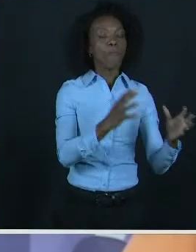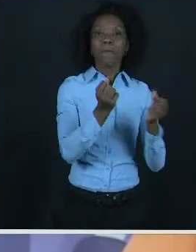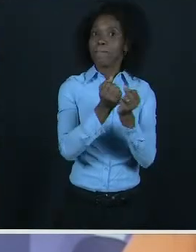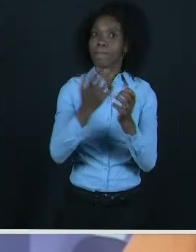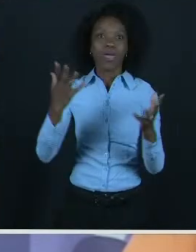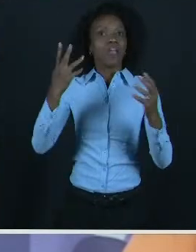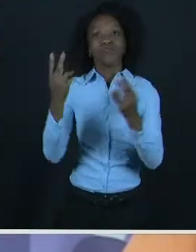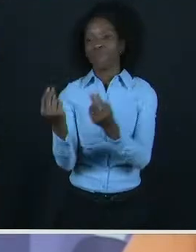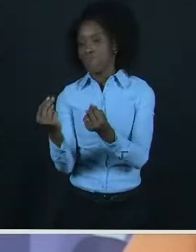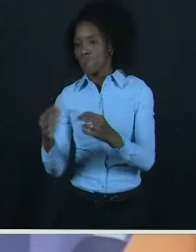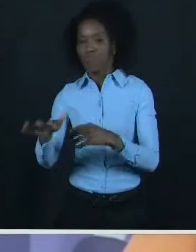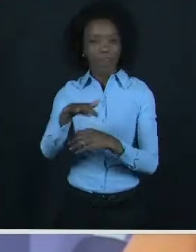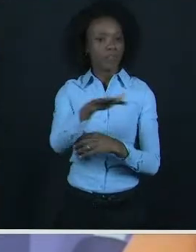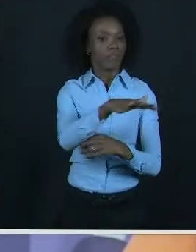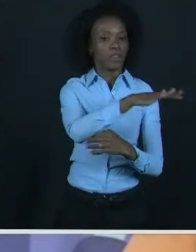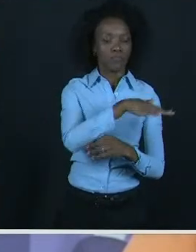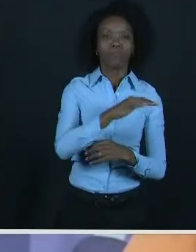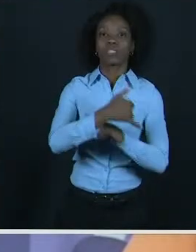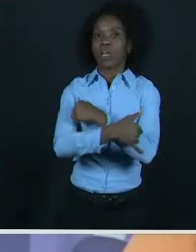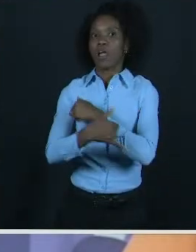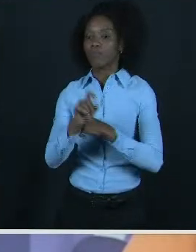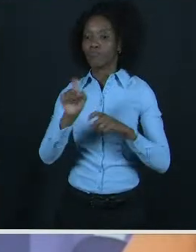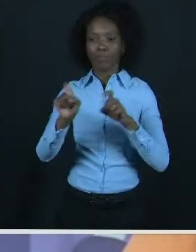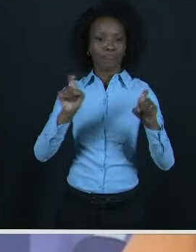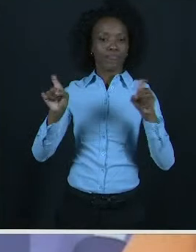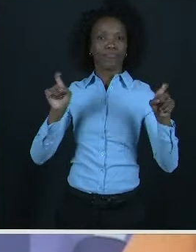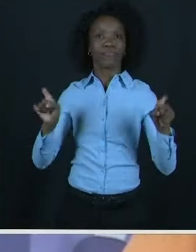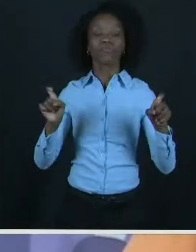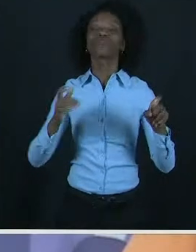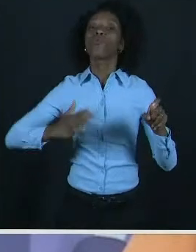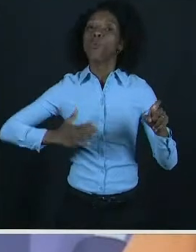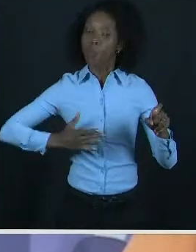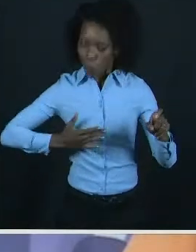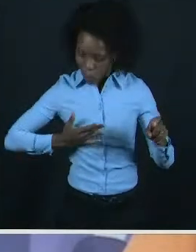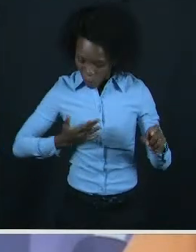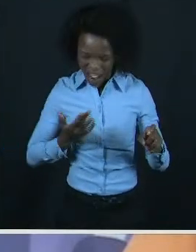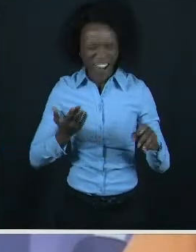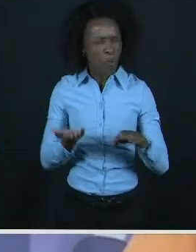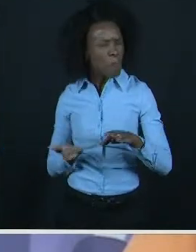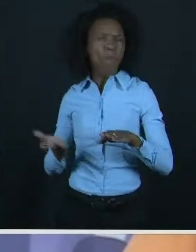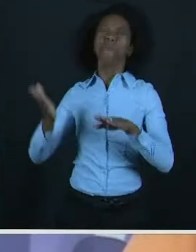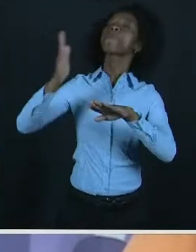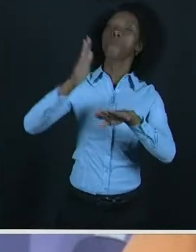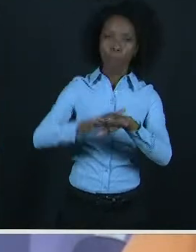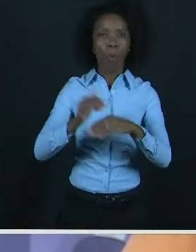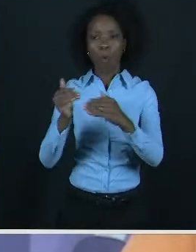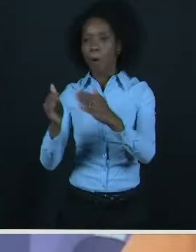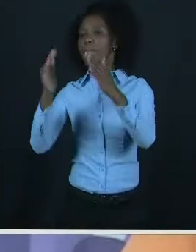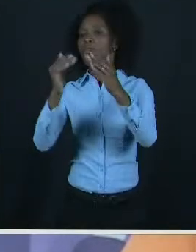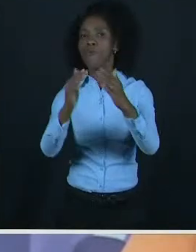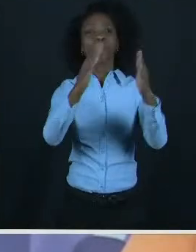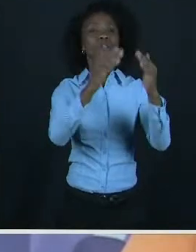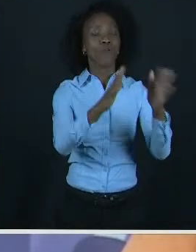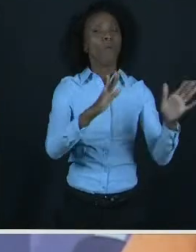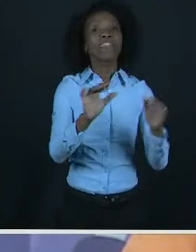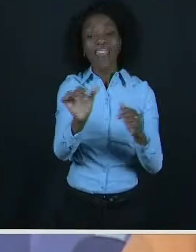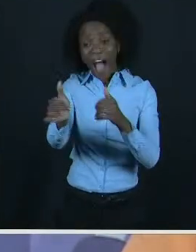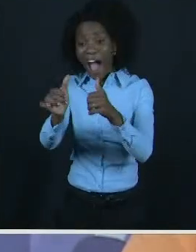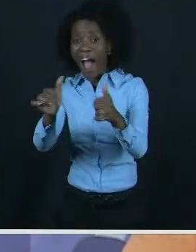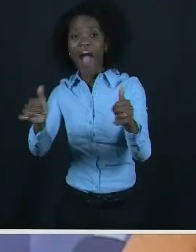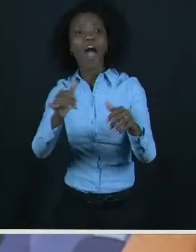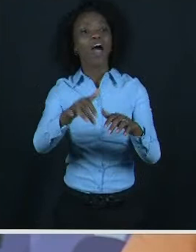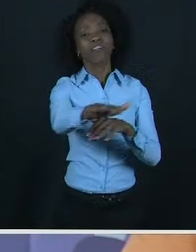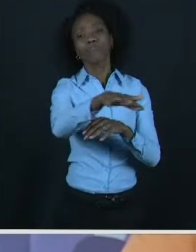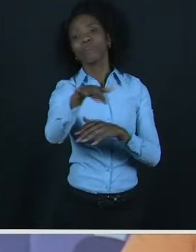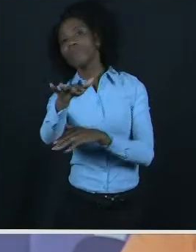around the country. And I would like to see us opening many more. Another centers will be opened